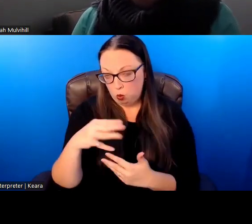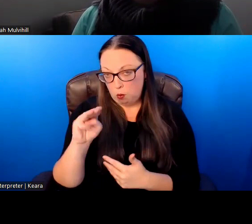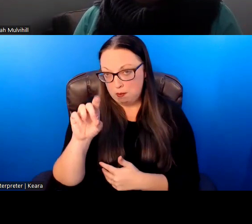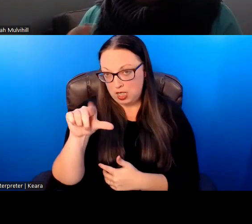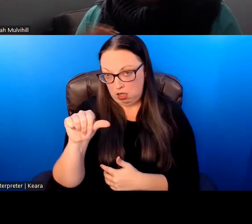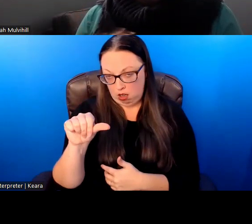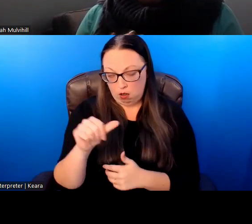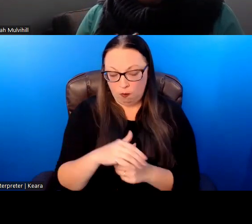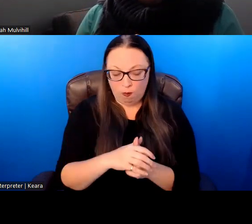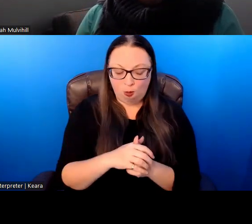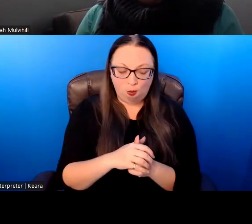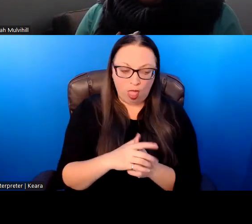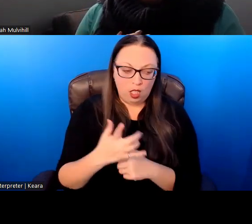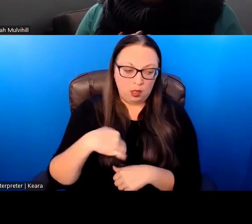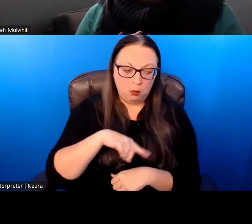so we are